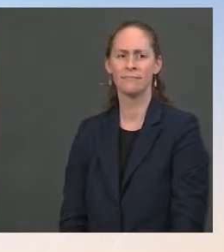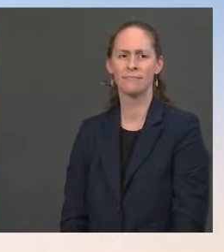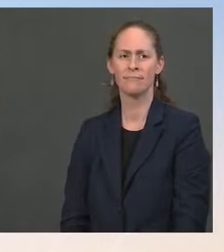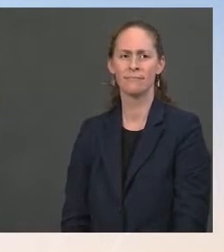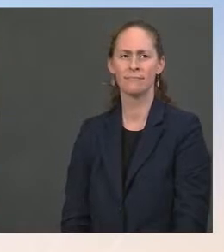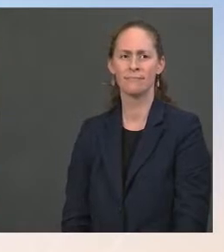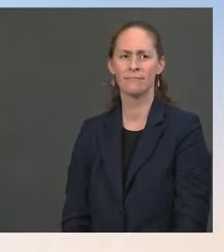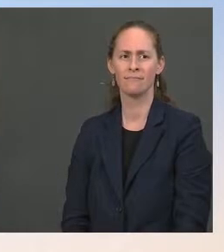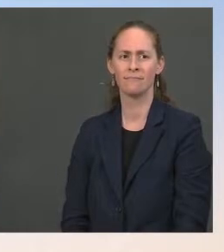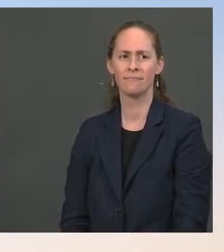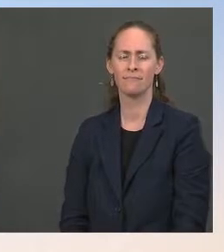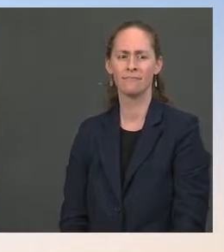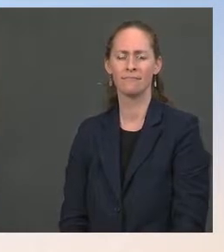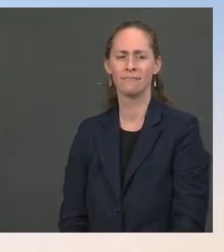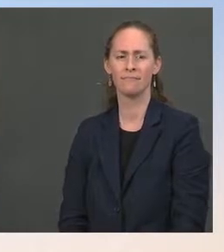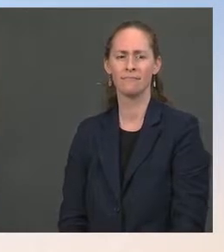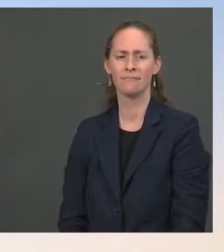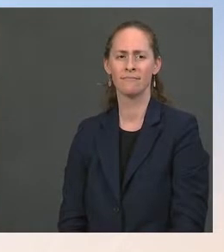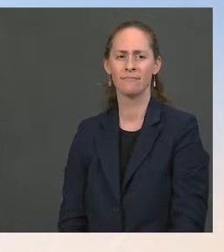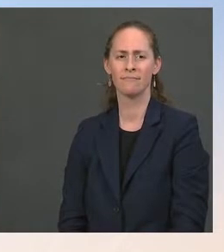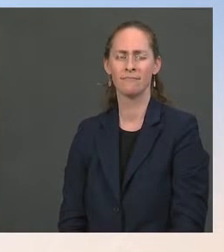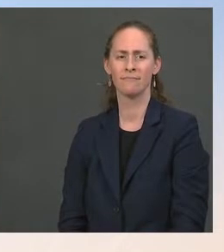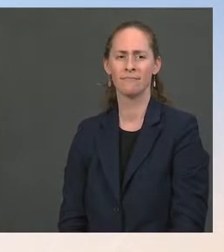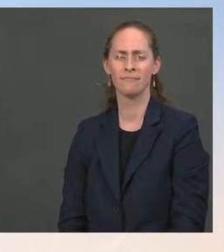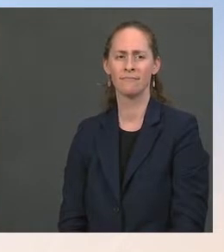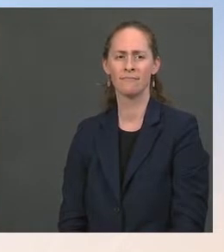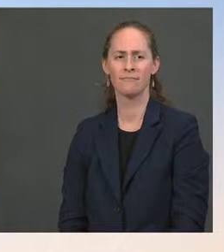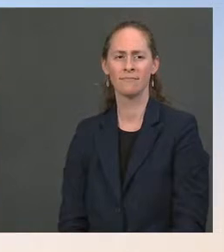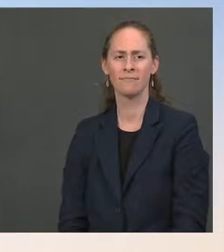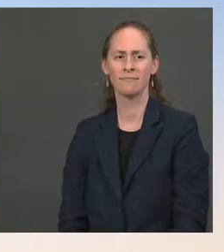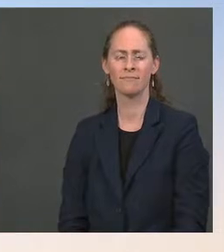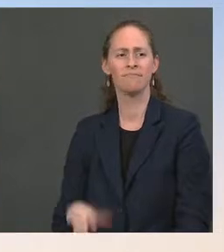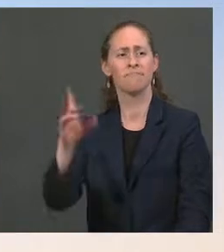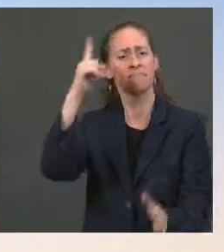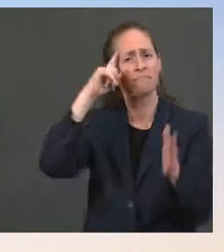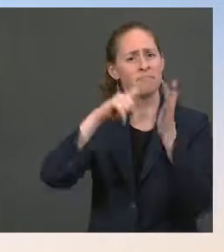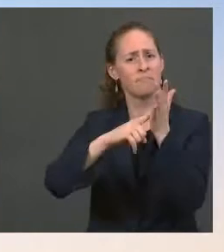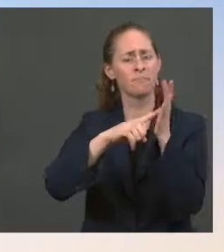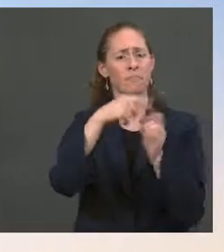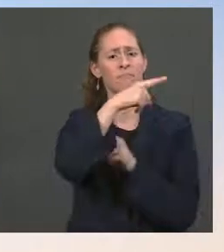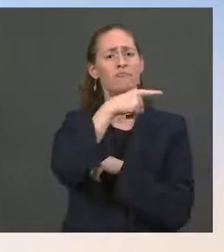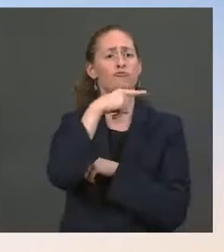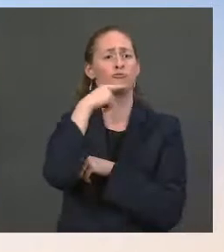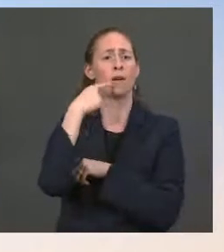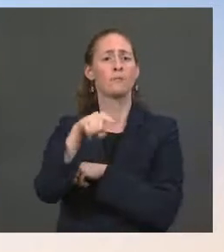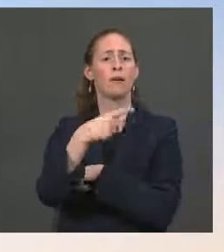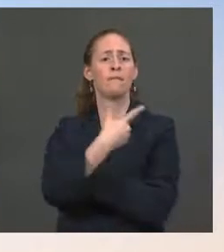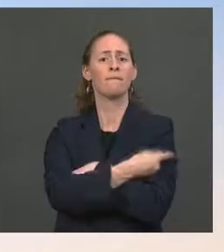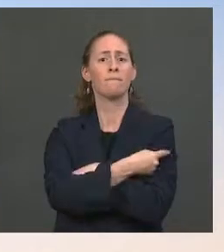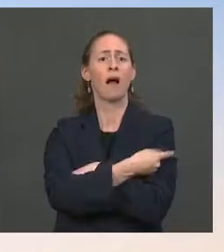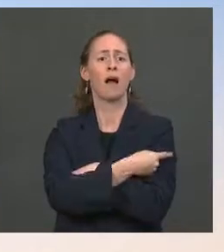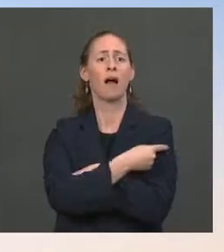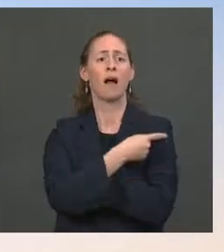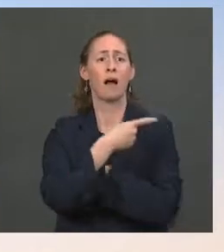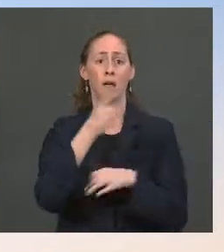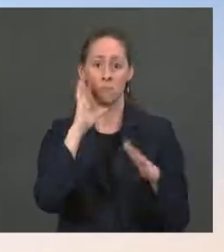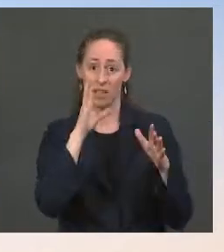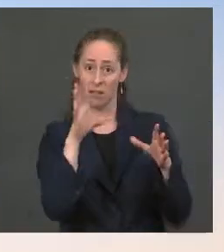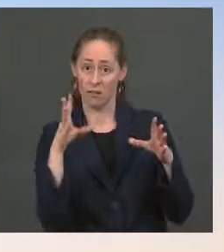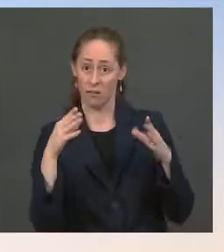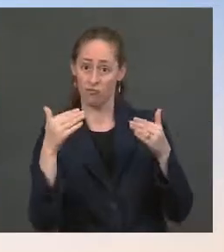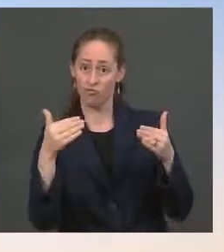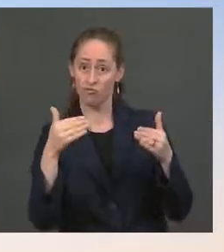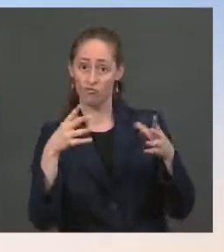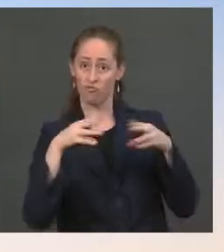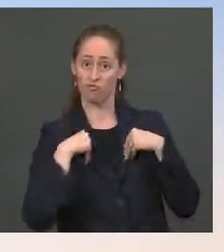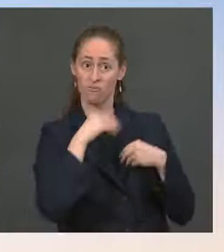this guidance? And, for example, the Russian vaccine, who is not in the WHO, will be accepted? I would point to the CDC. As